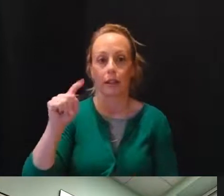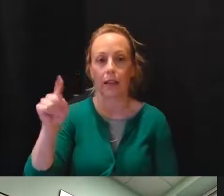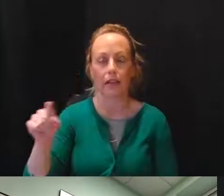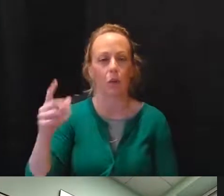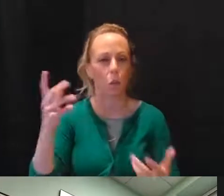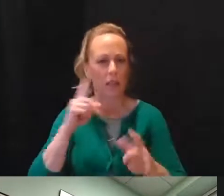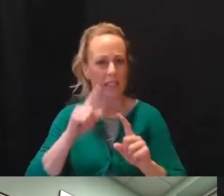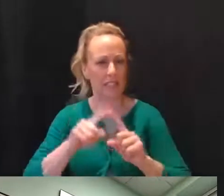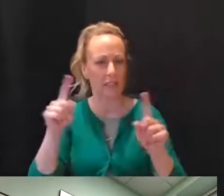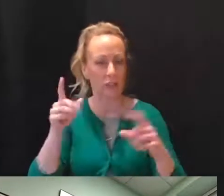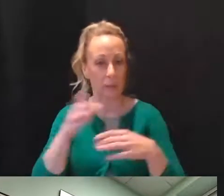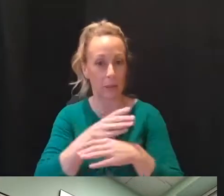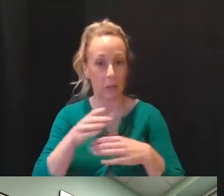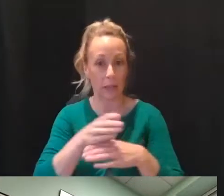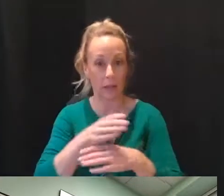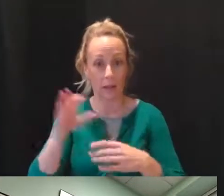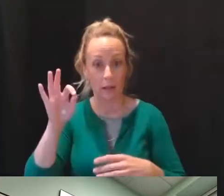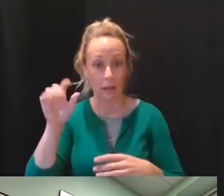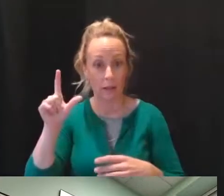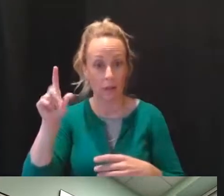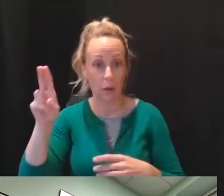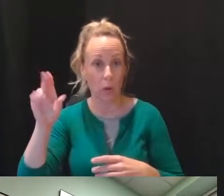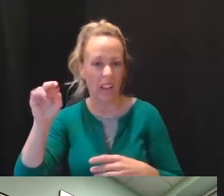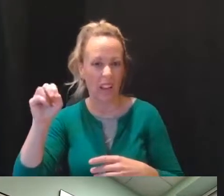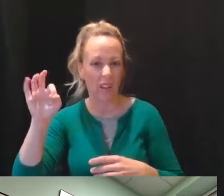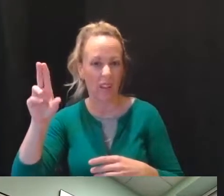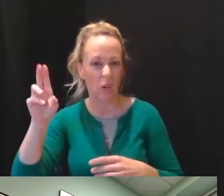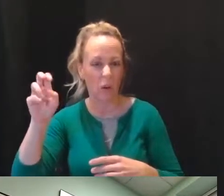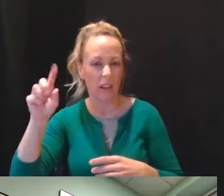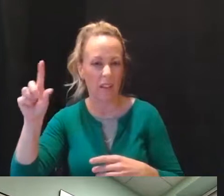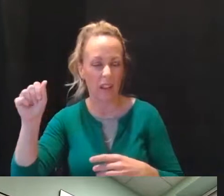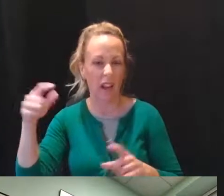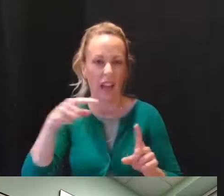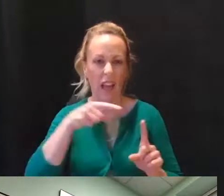between influenza, or the flu as we hear it, and COVID-19?